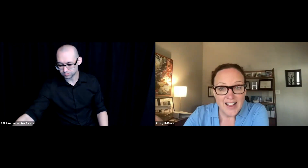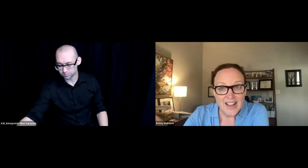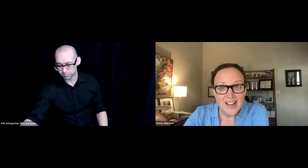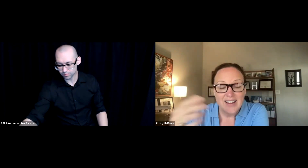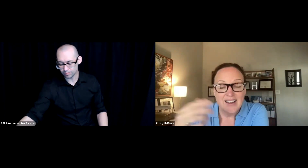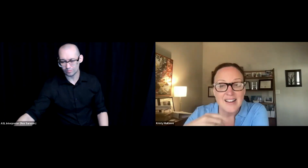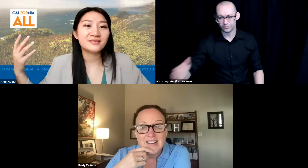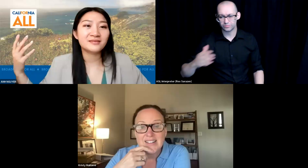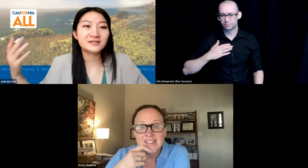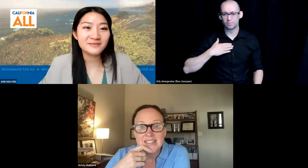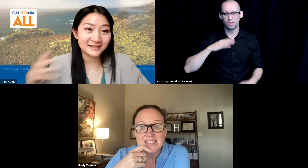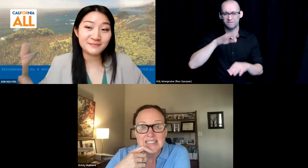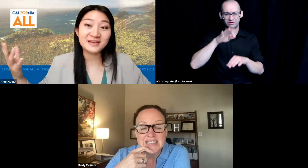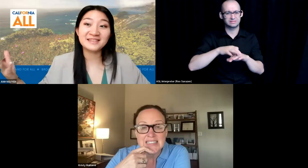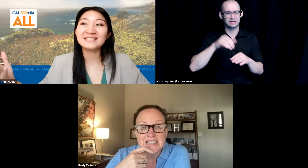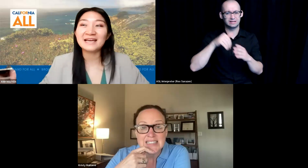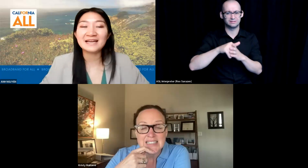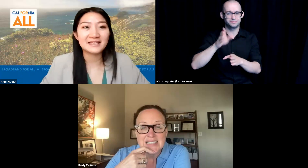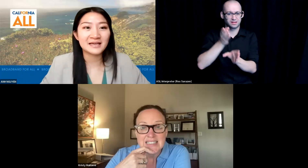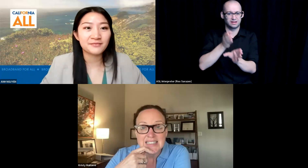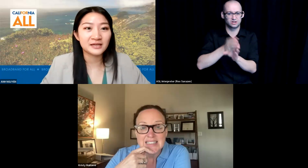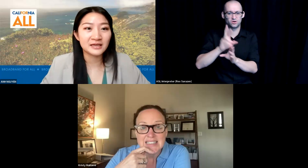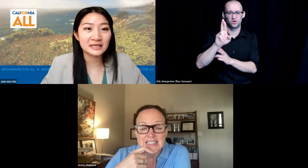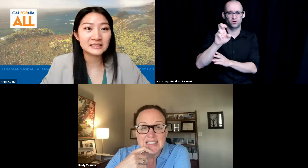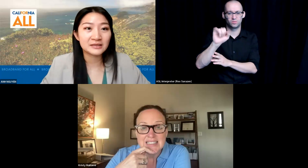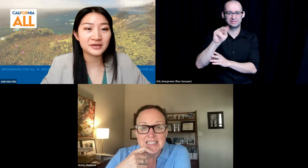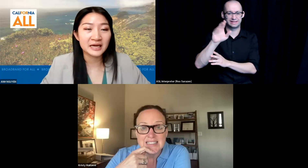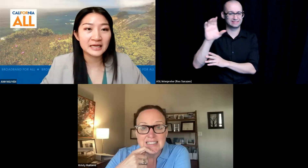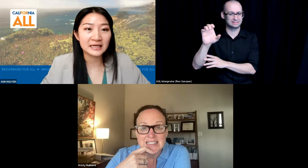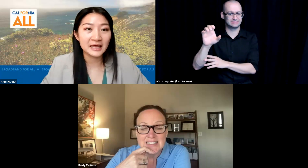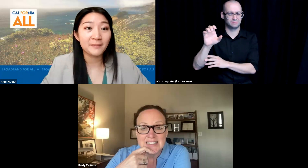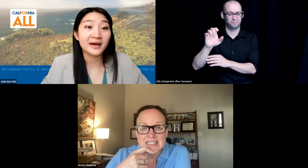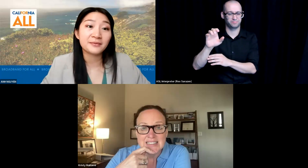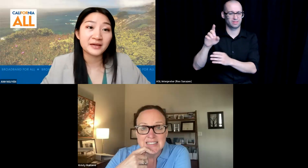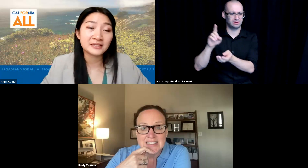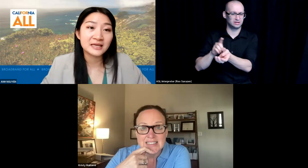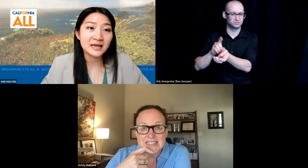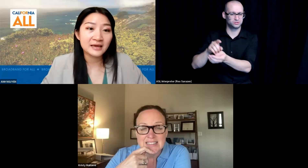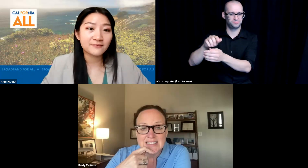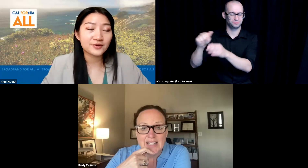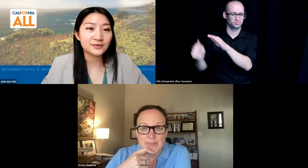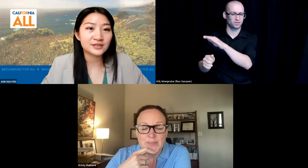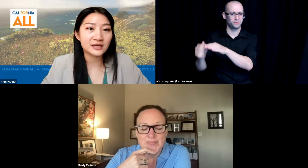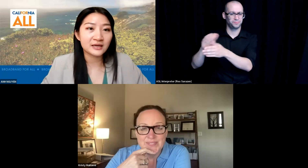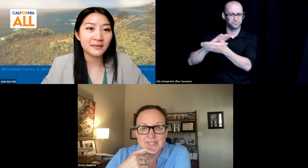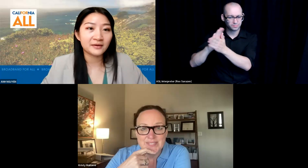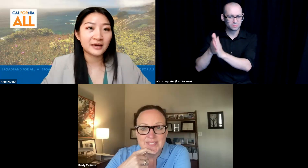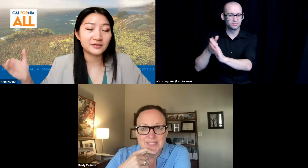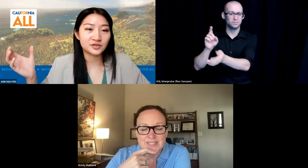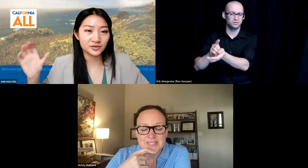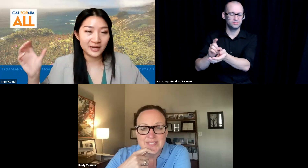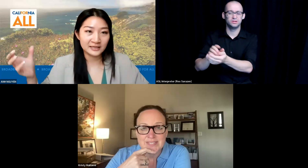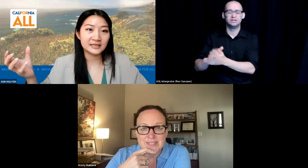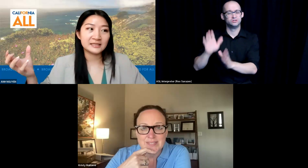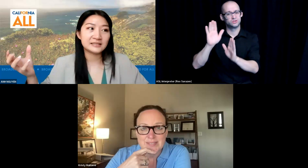more programs to be in the state, I think that really is creating that pathways. And for you to think about